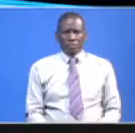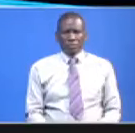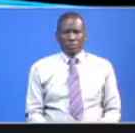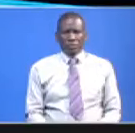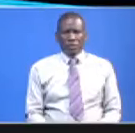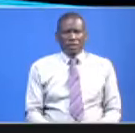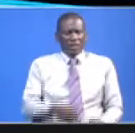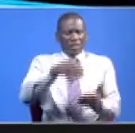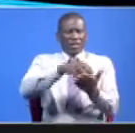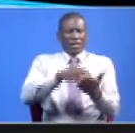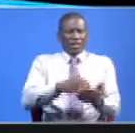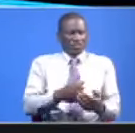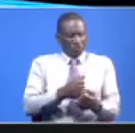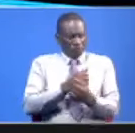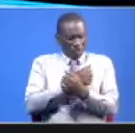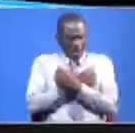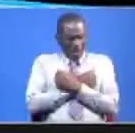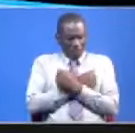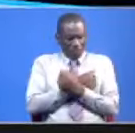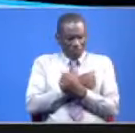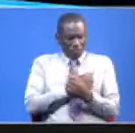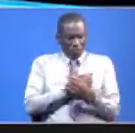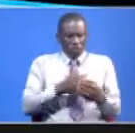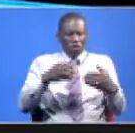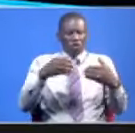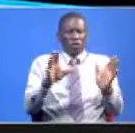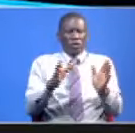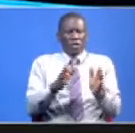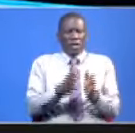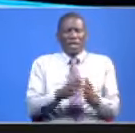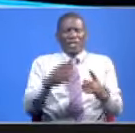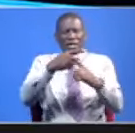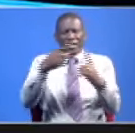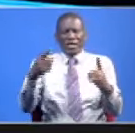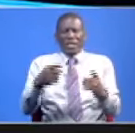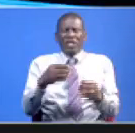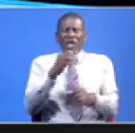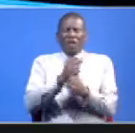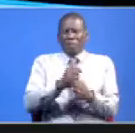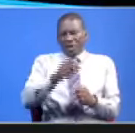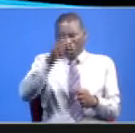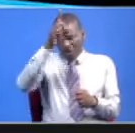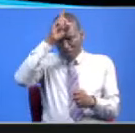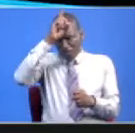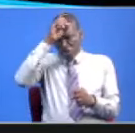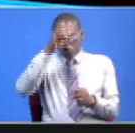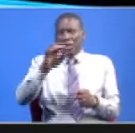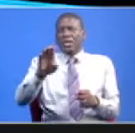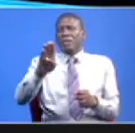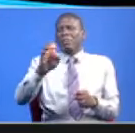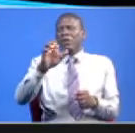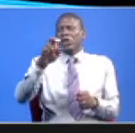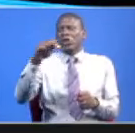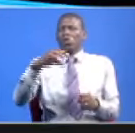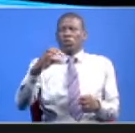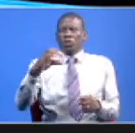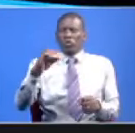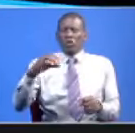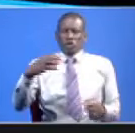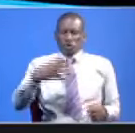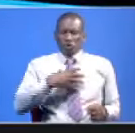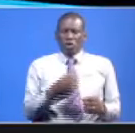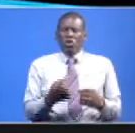tragic case of love, betrayal, and alleged murder has left a quiet village in Baringo County in shock. A 25-year-old man